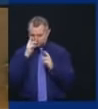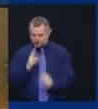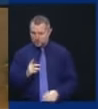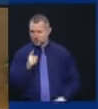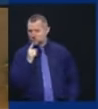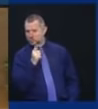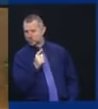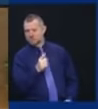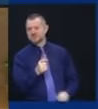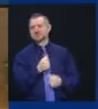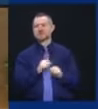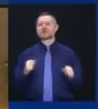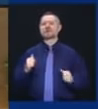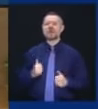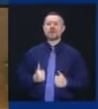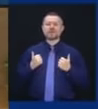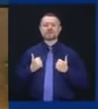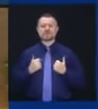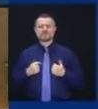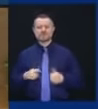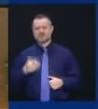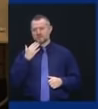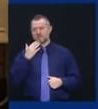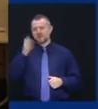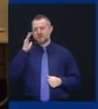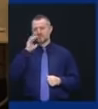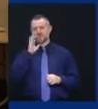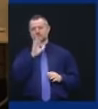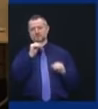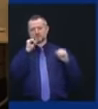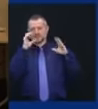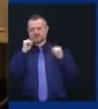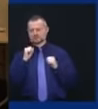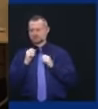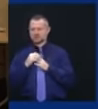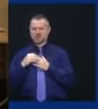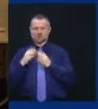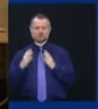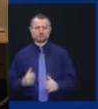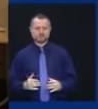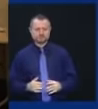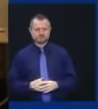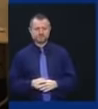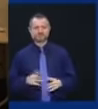are saving lives. Thank God for your amazing leadership, and thank you.